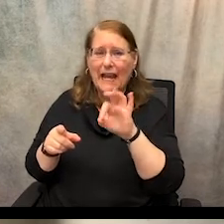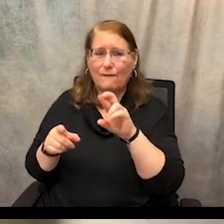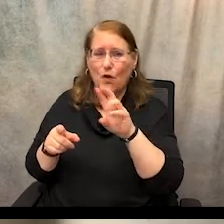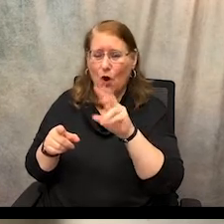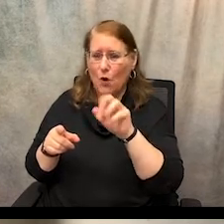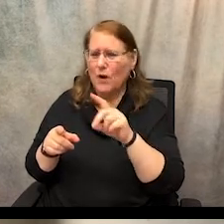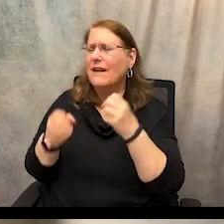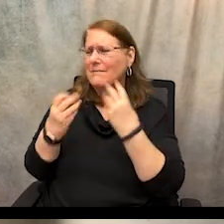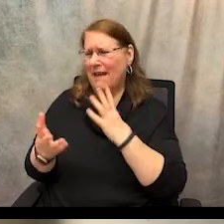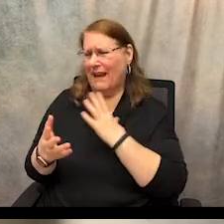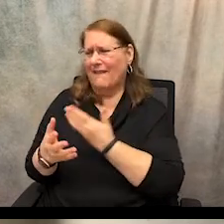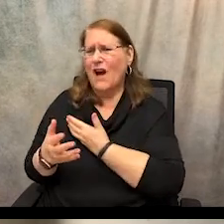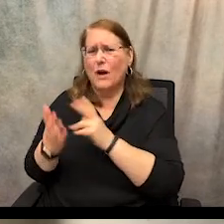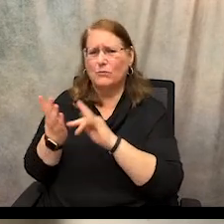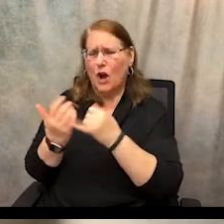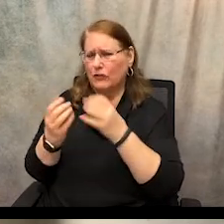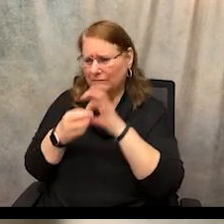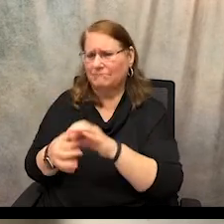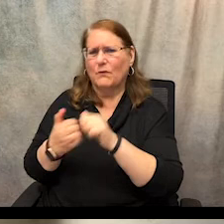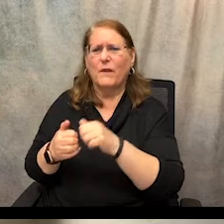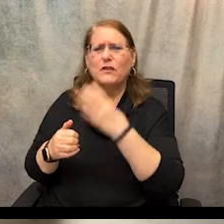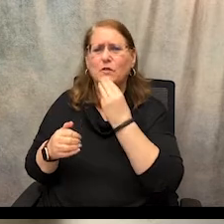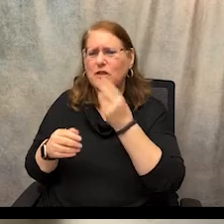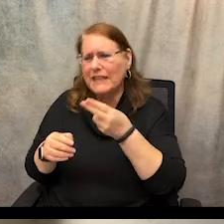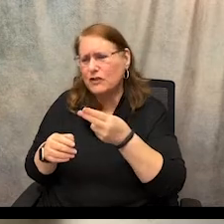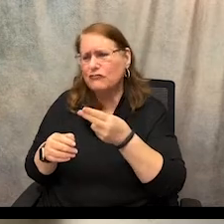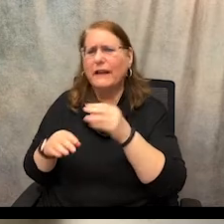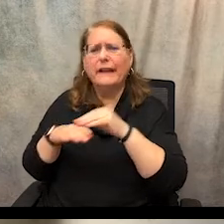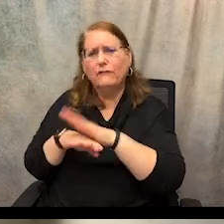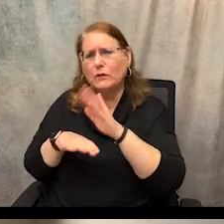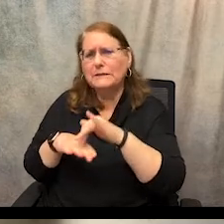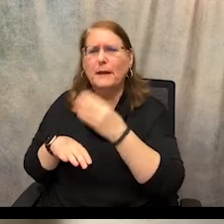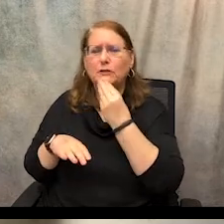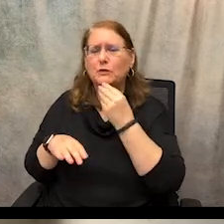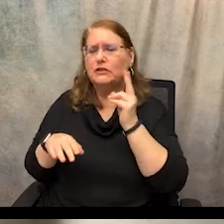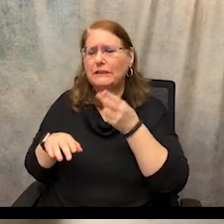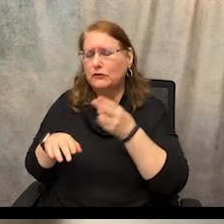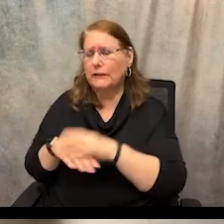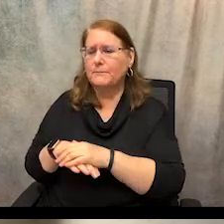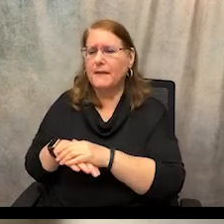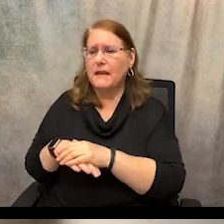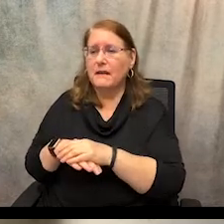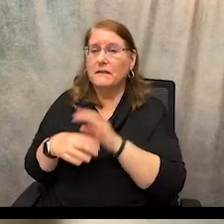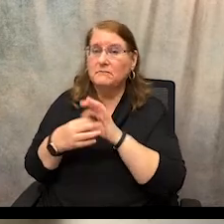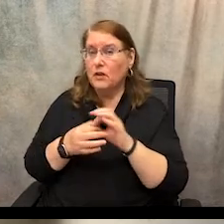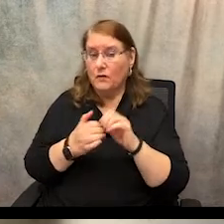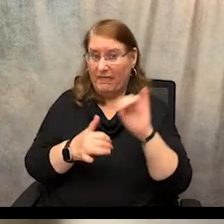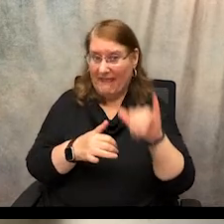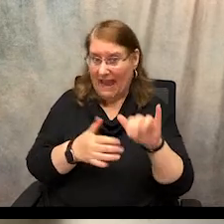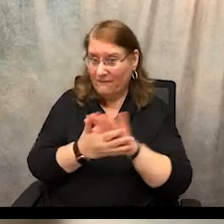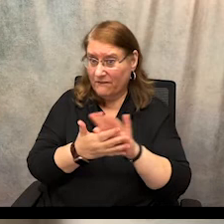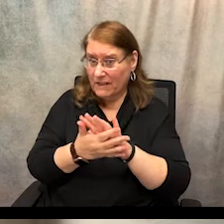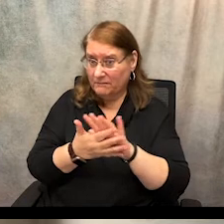of about Jewish history or informed by Jewish history. In terms of this film, and in terms of finding things that